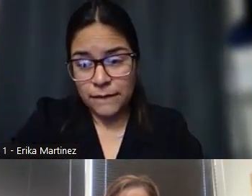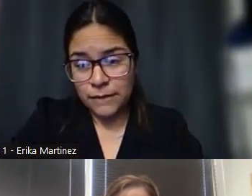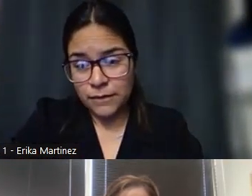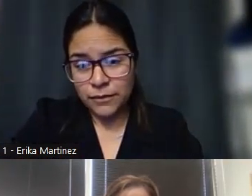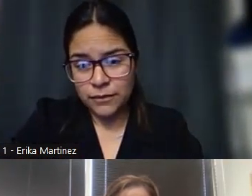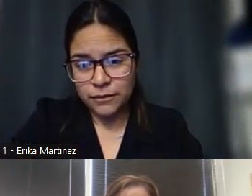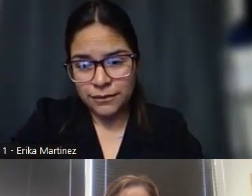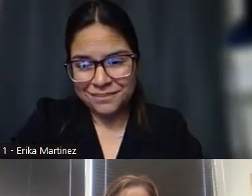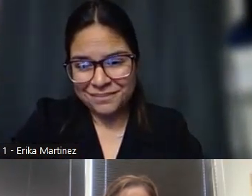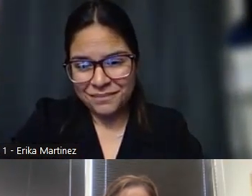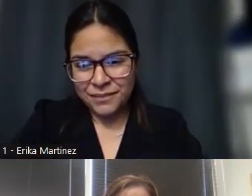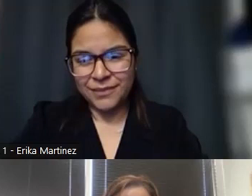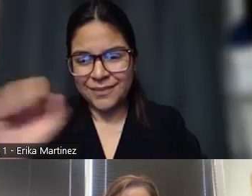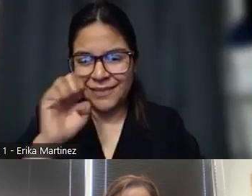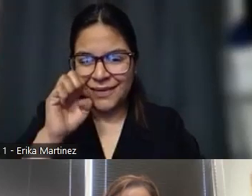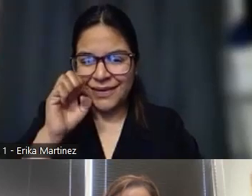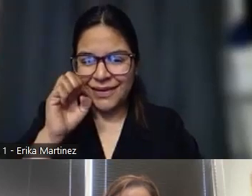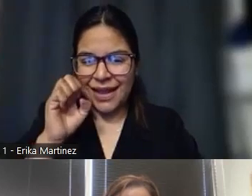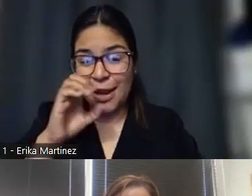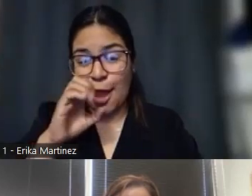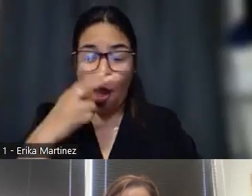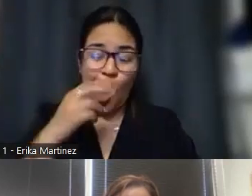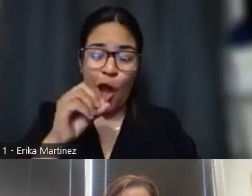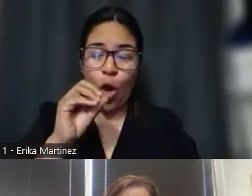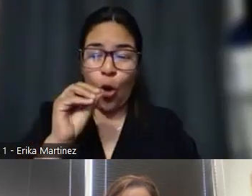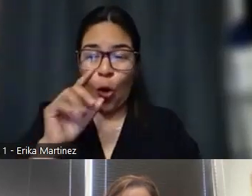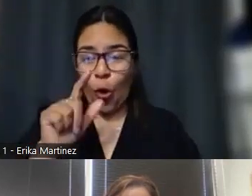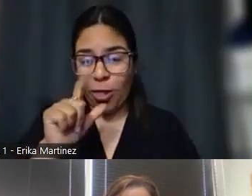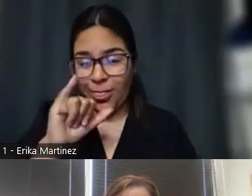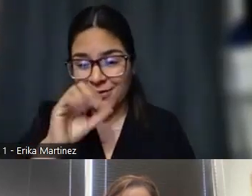Bertha is echoing Lisa's comment. And